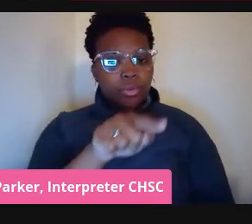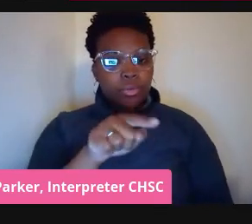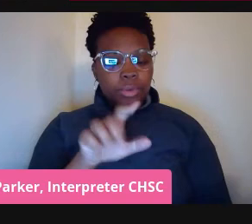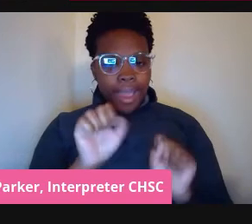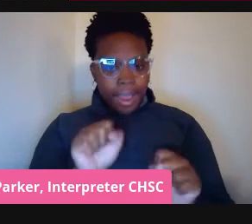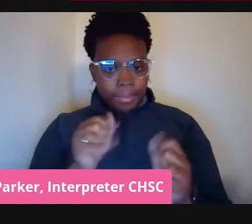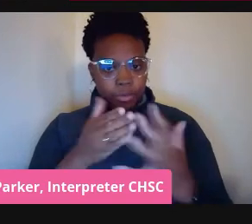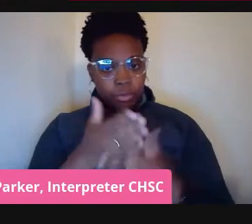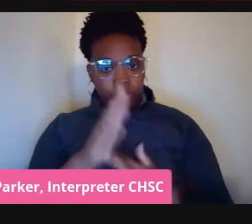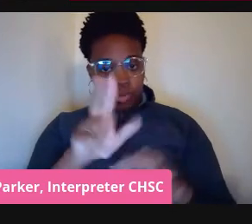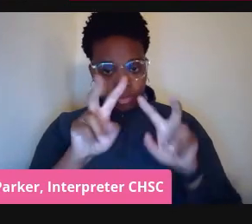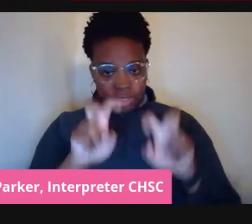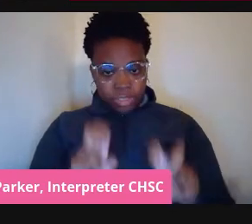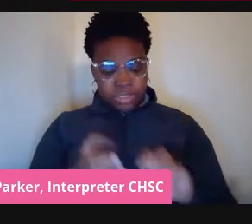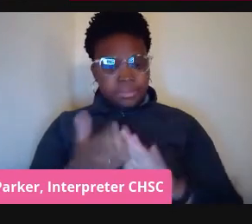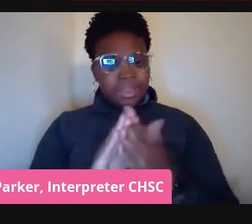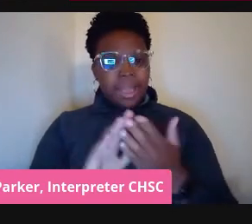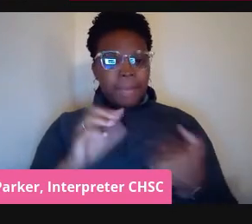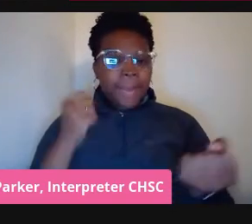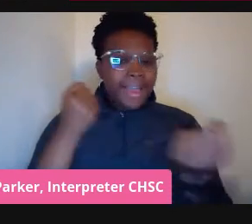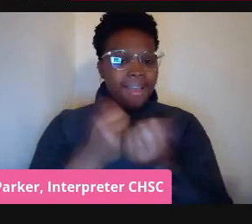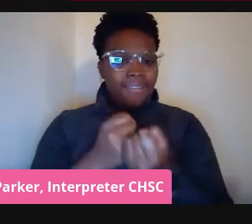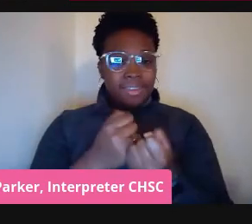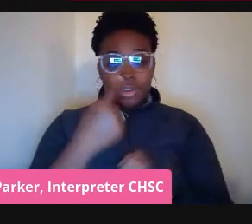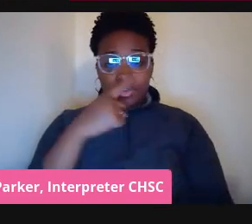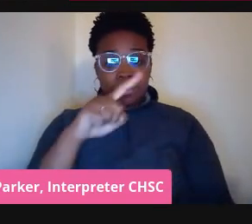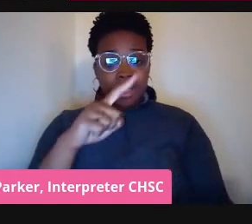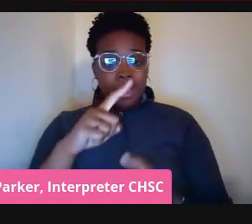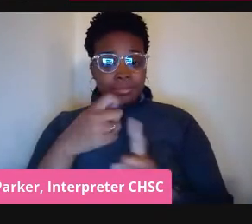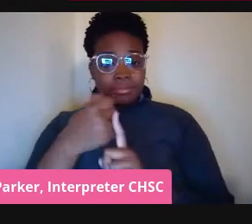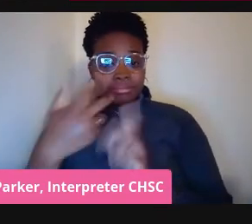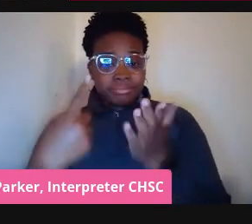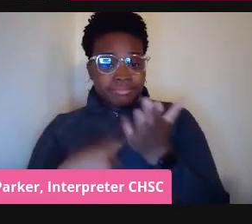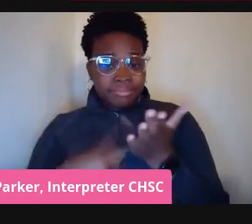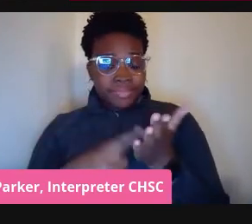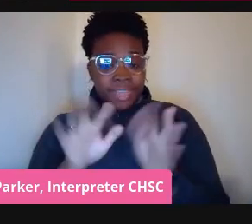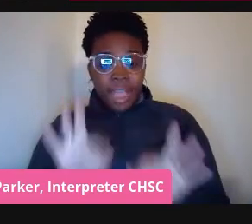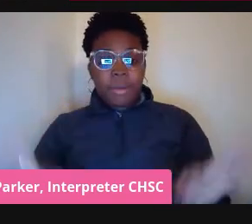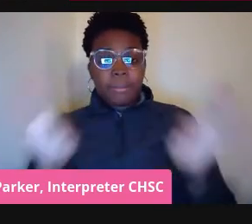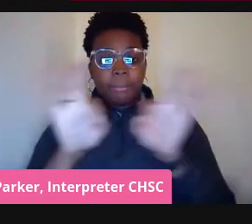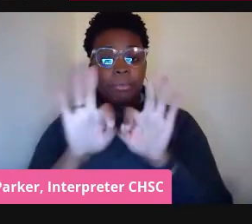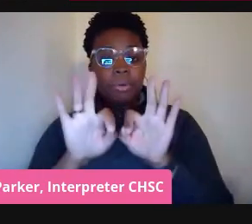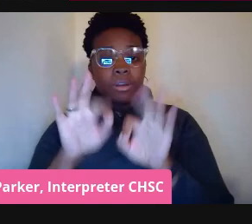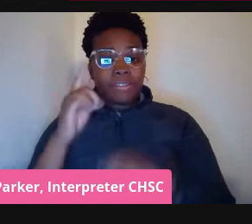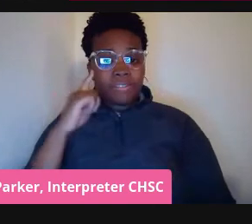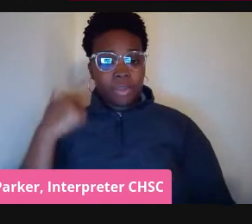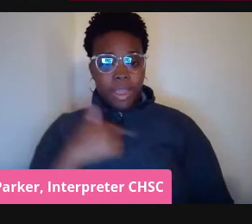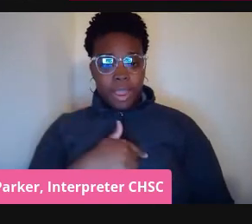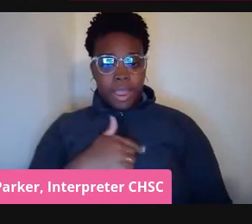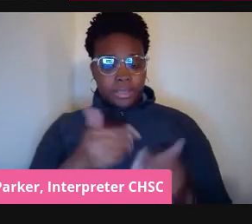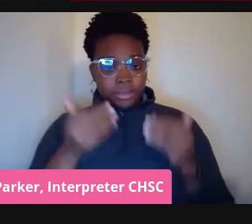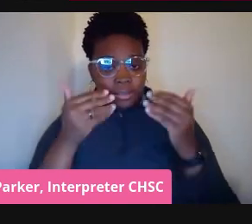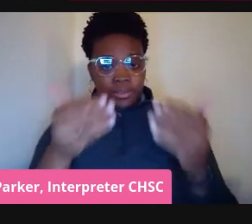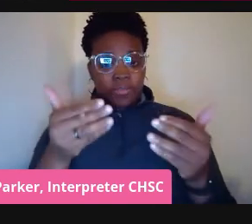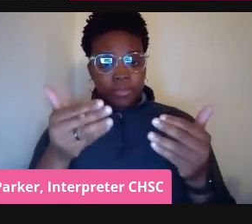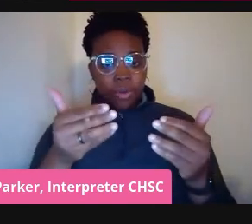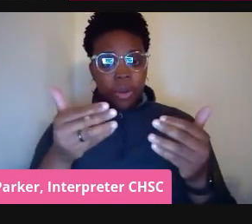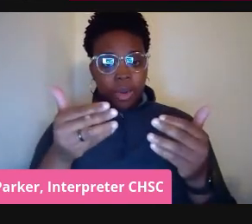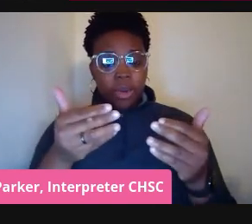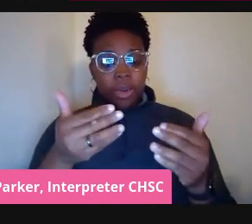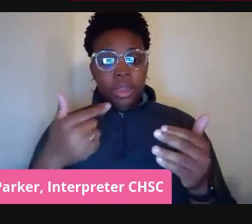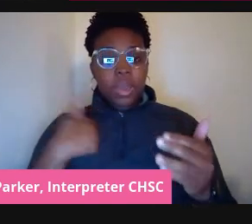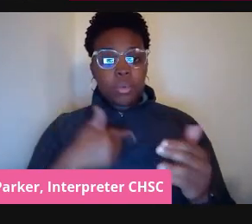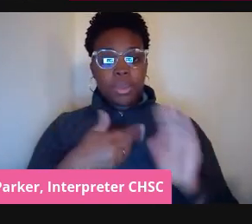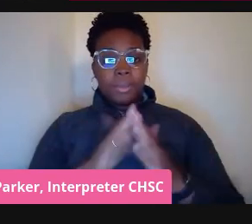through your research, to become such an advocate? And can you talk about just how important it is and vital for us to move forward that we are being our best advocates